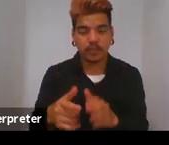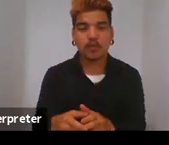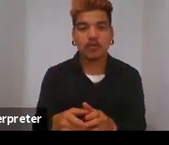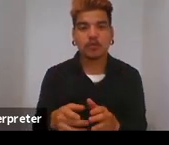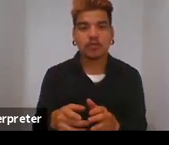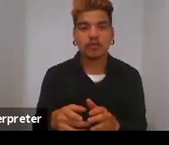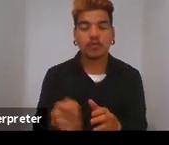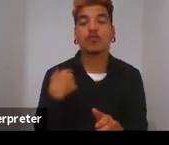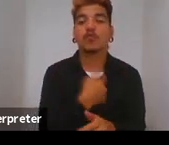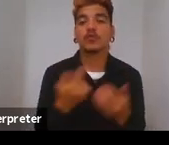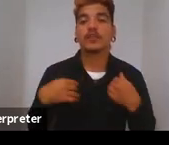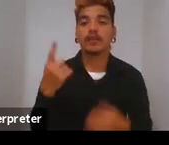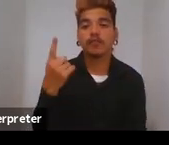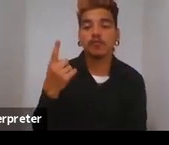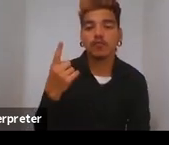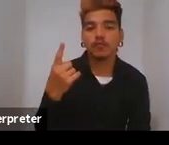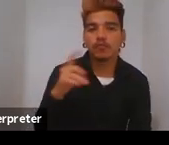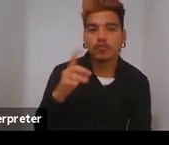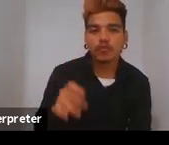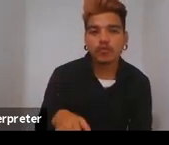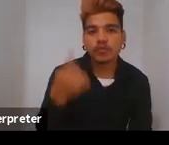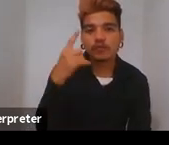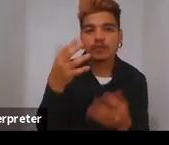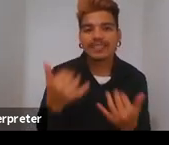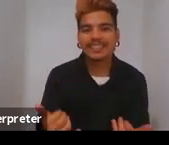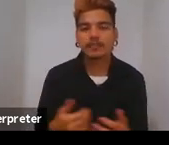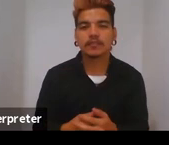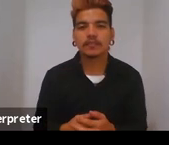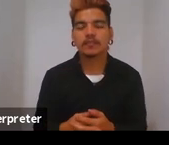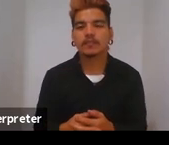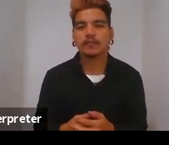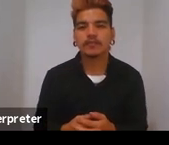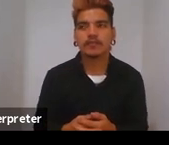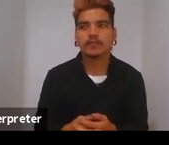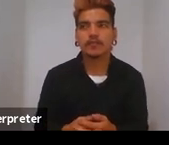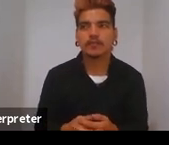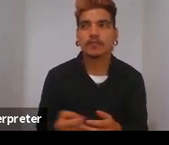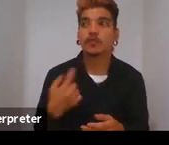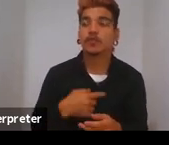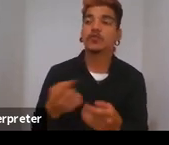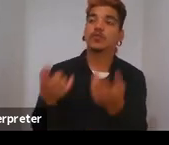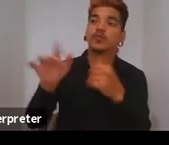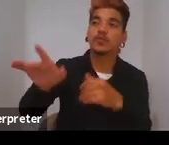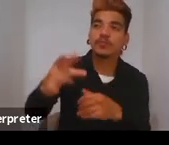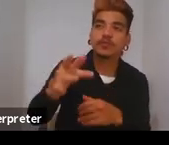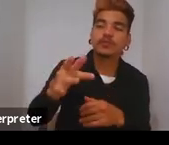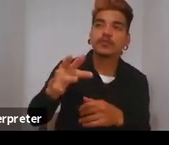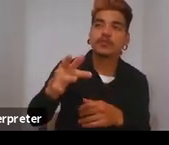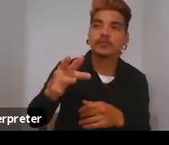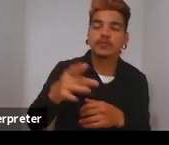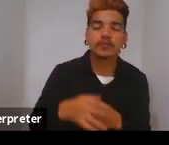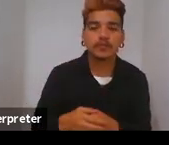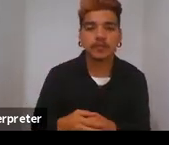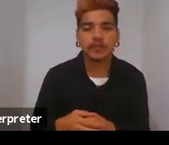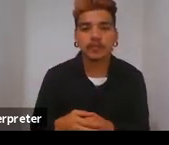We have one polling question for today. So as we come along that slide, it will appear on your